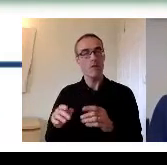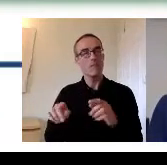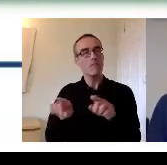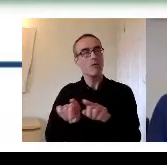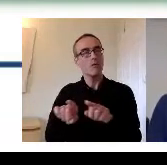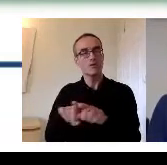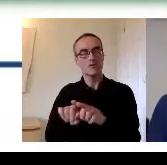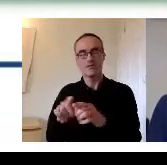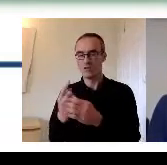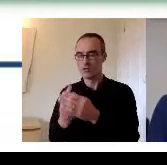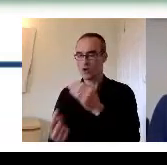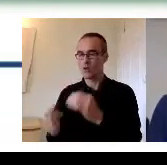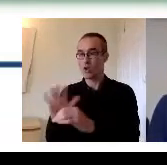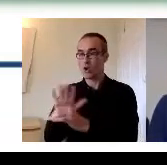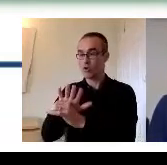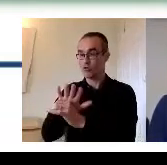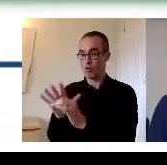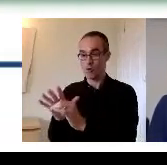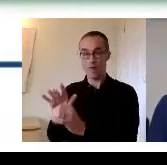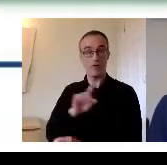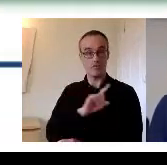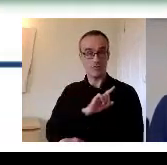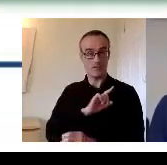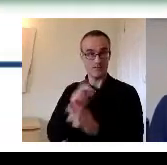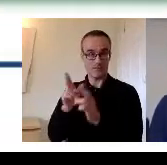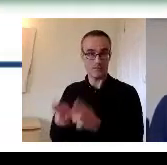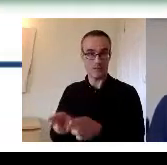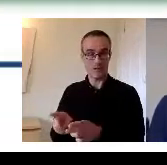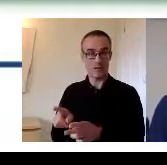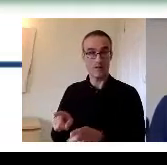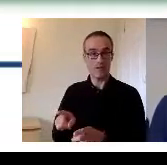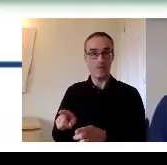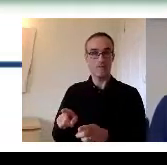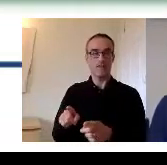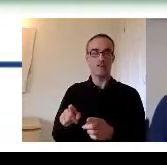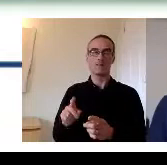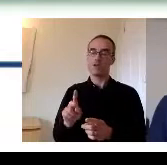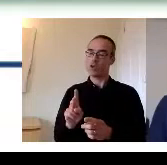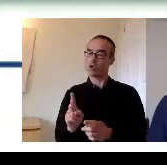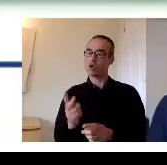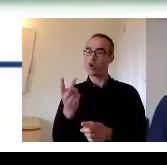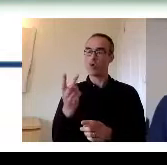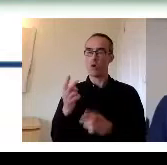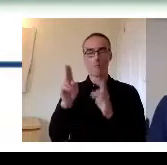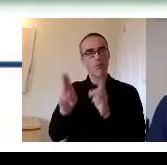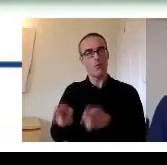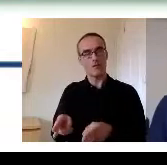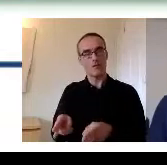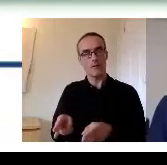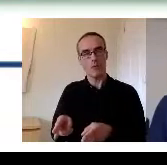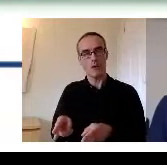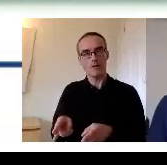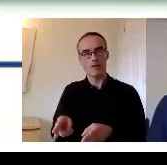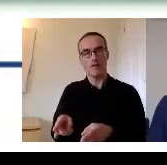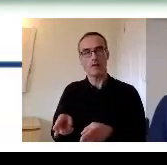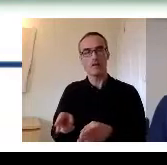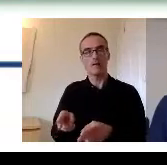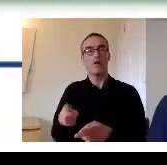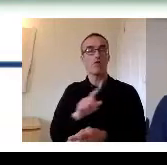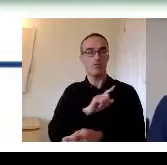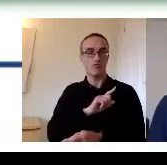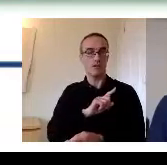by COVID-19. And we've been aware of this for years, in terms of the links between physical activity and